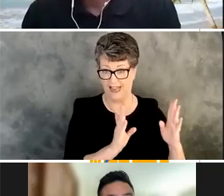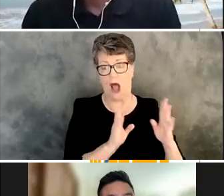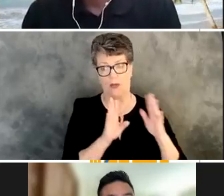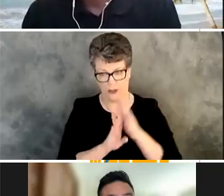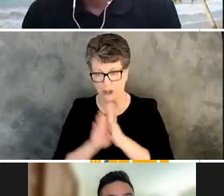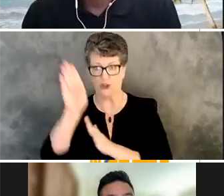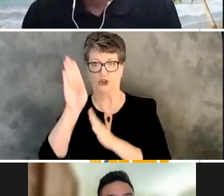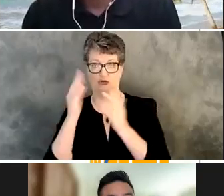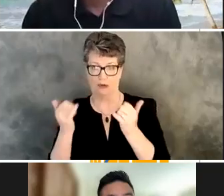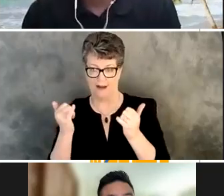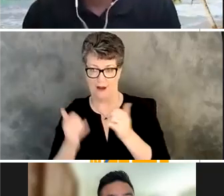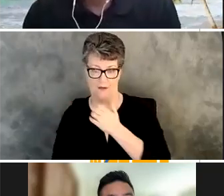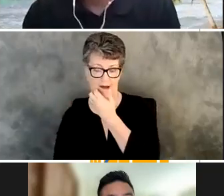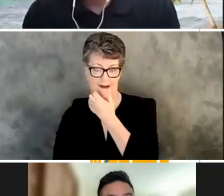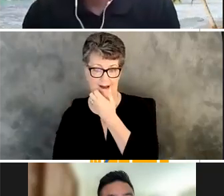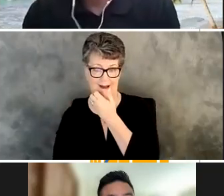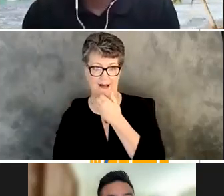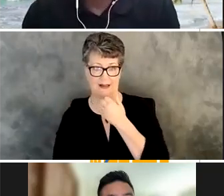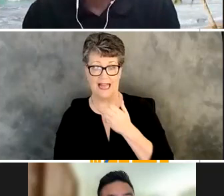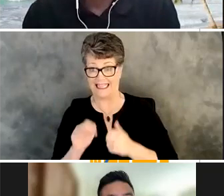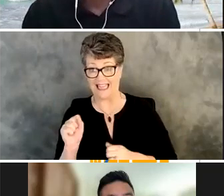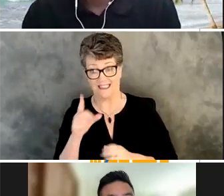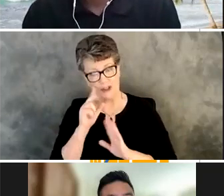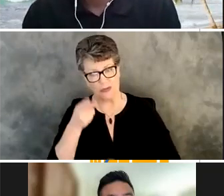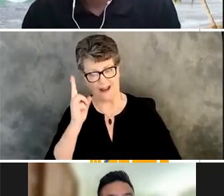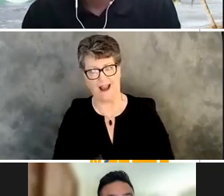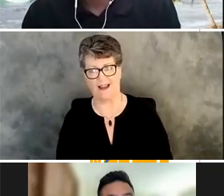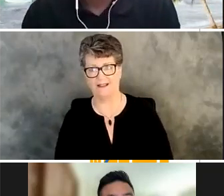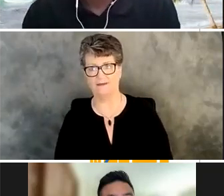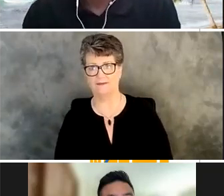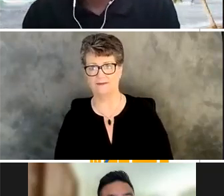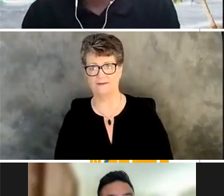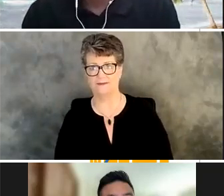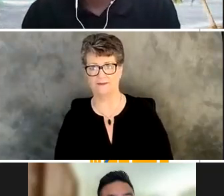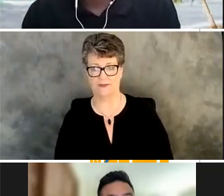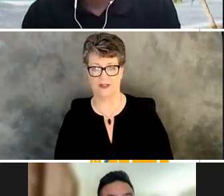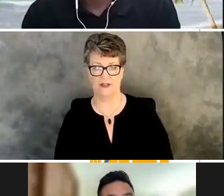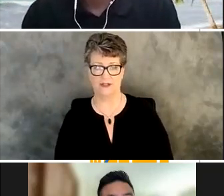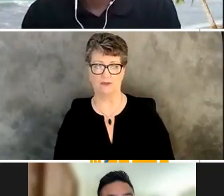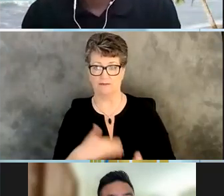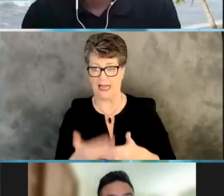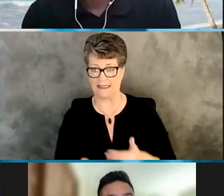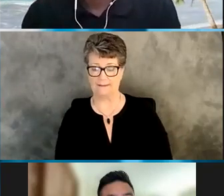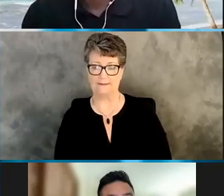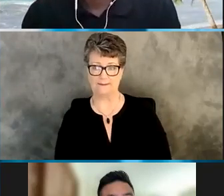now. Cases are pretty high. So next slide, please.